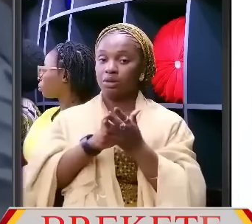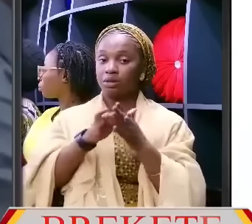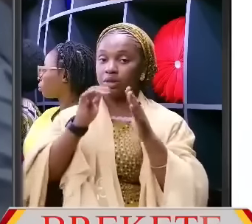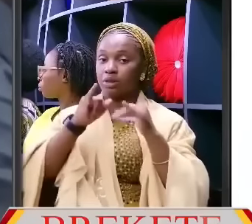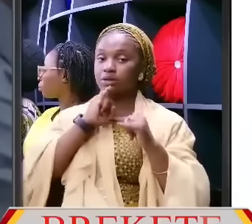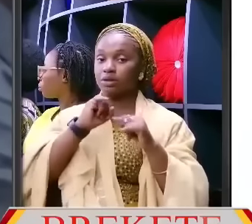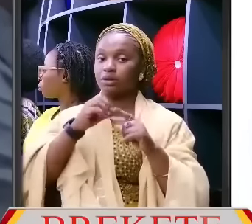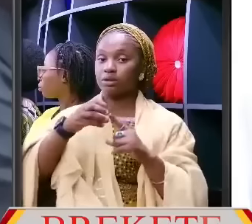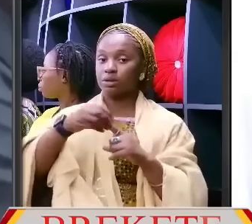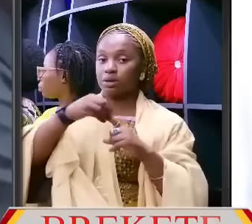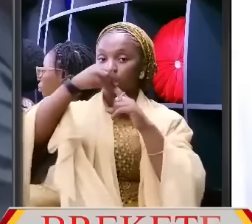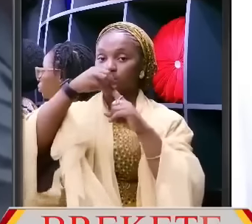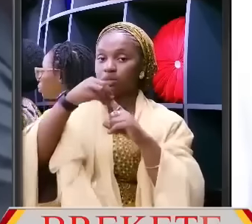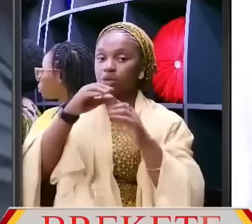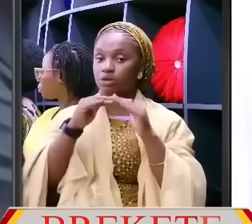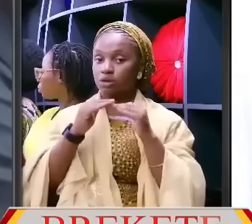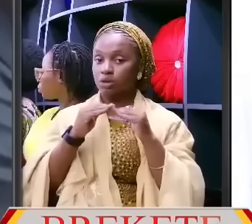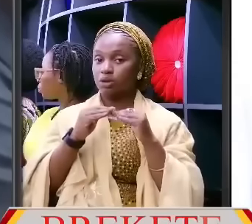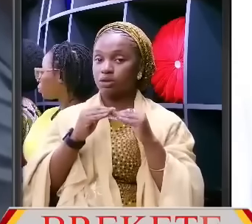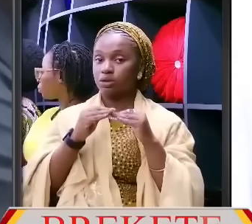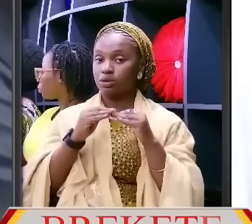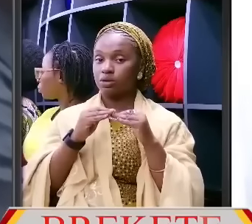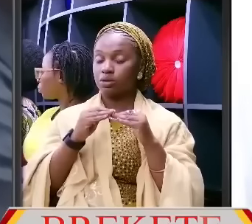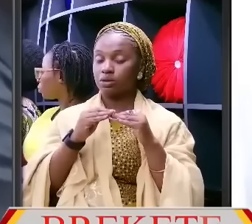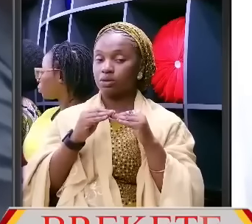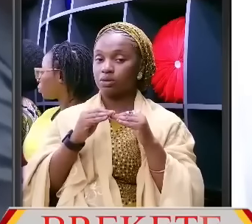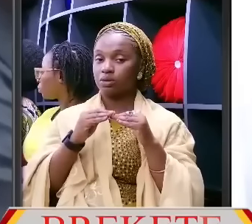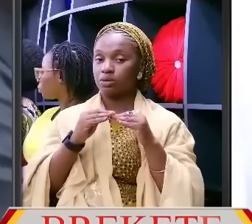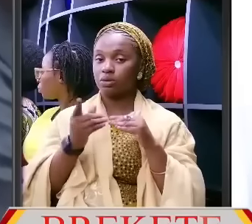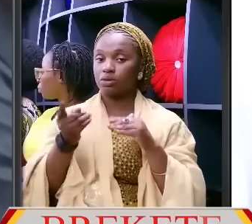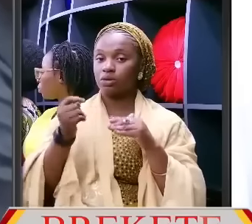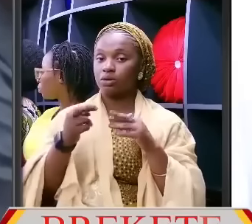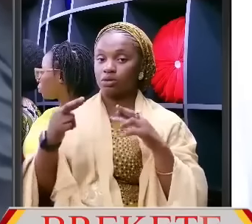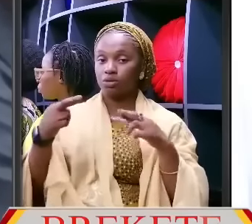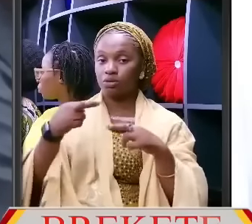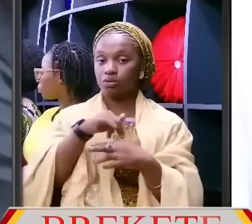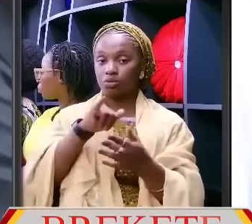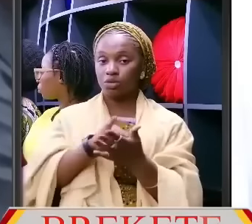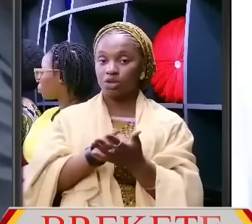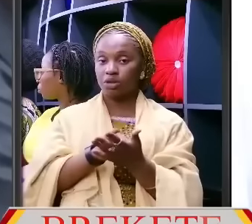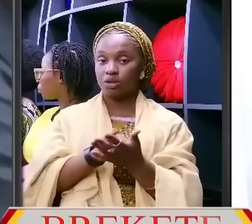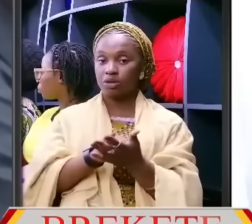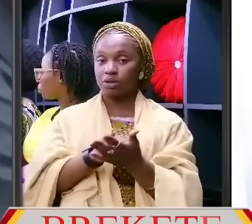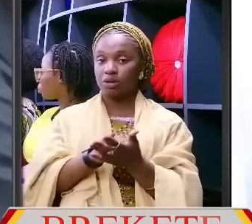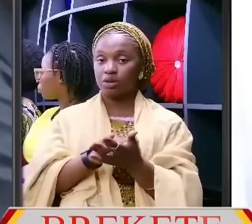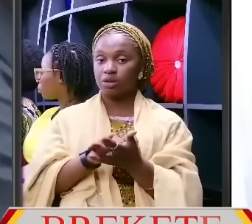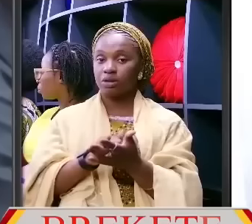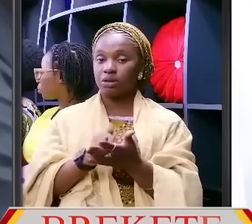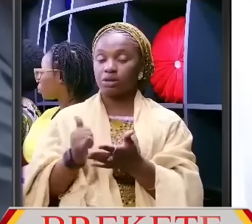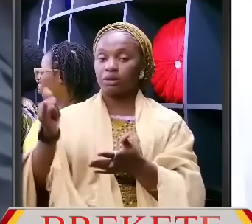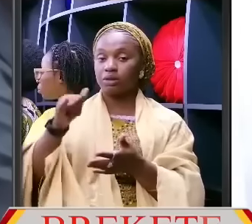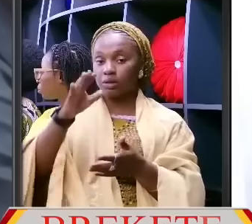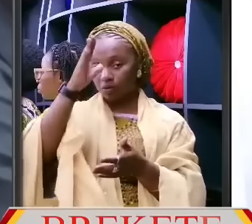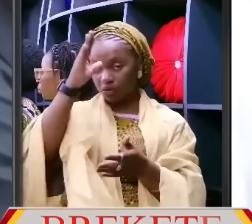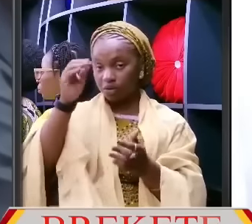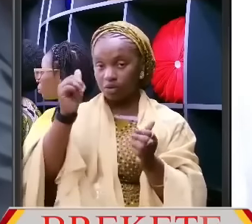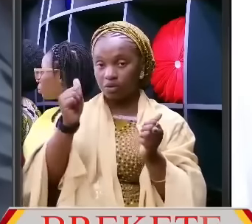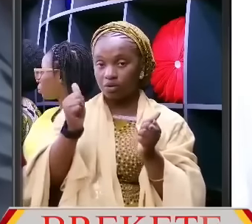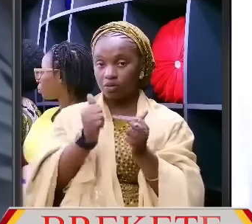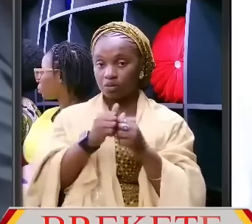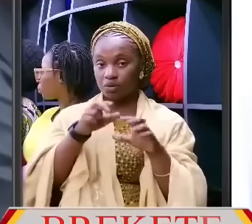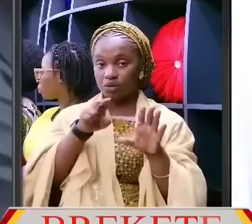live. What of the family the house? The family house, the room where their father was occupying, is the one that is